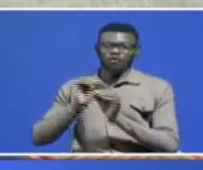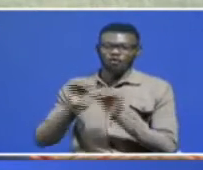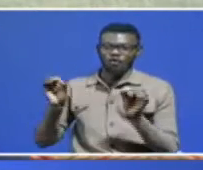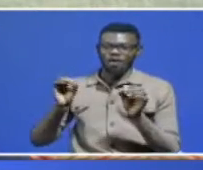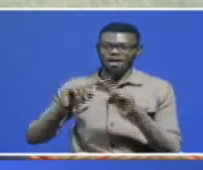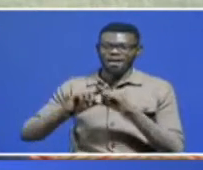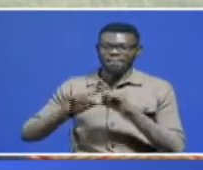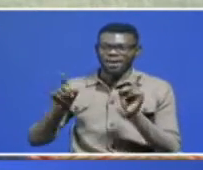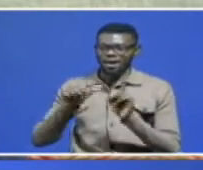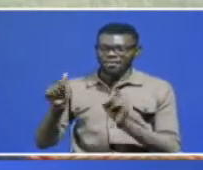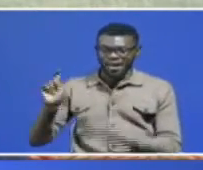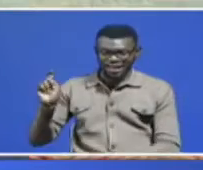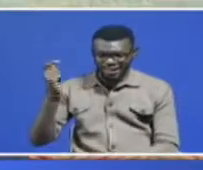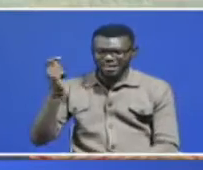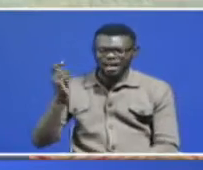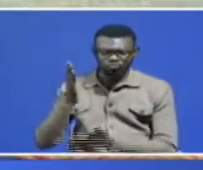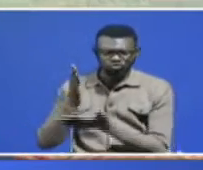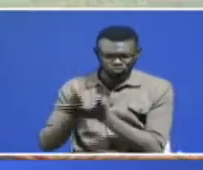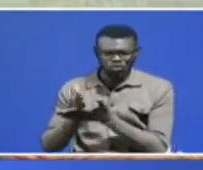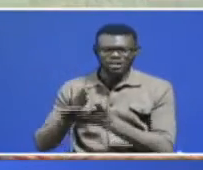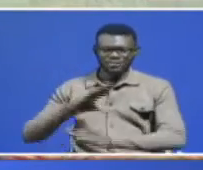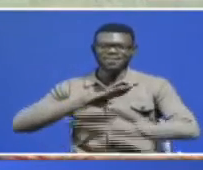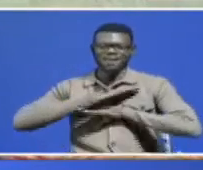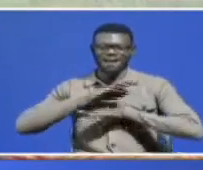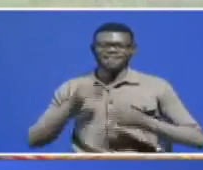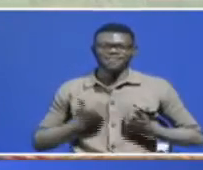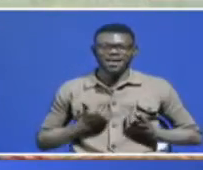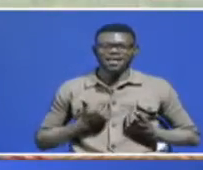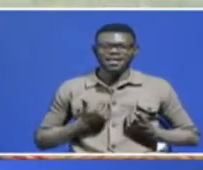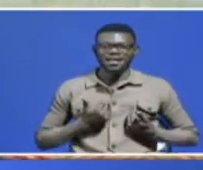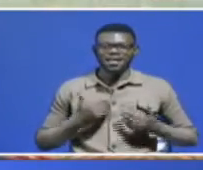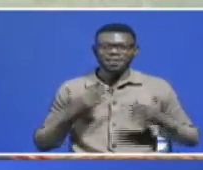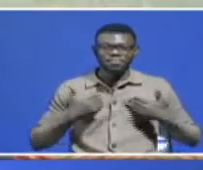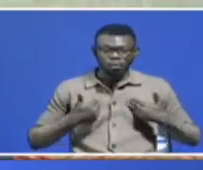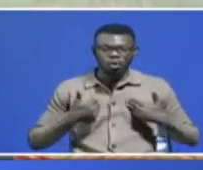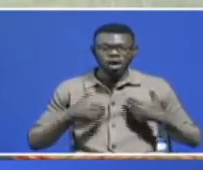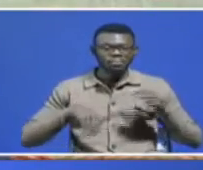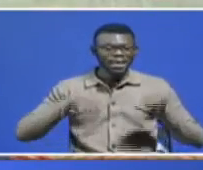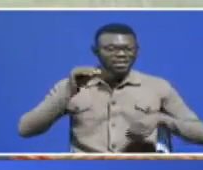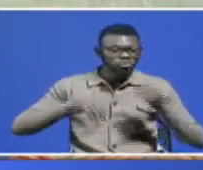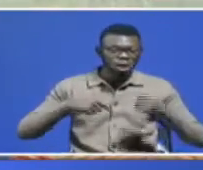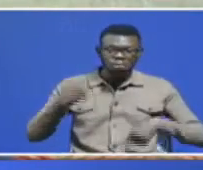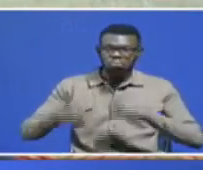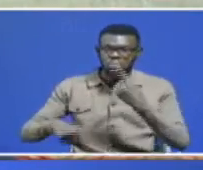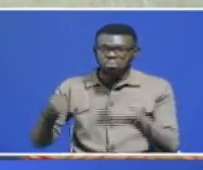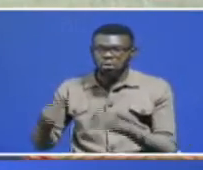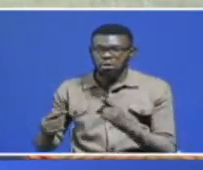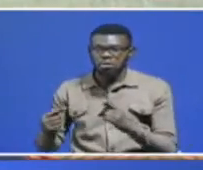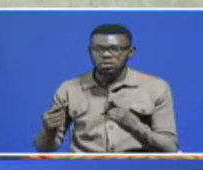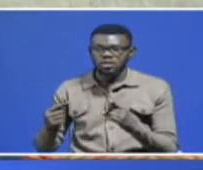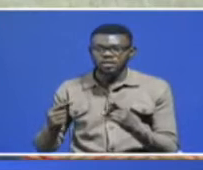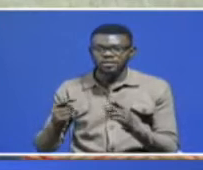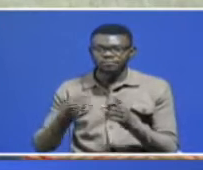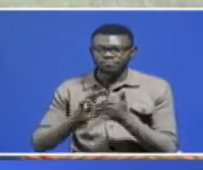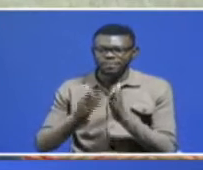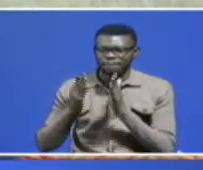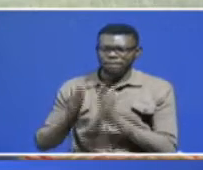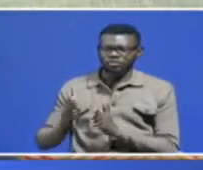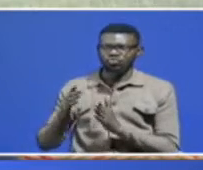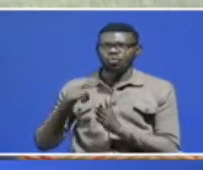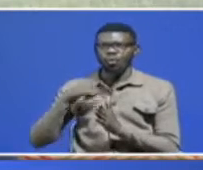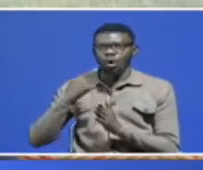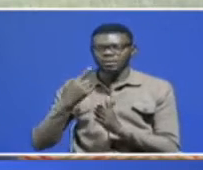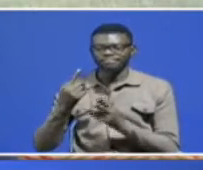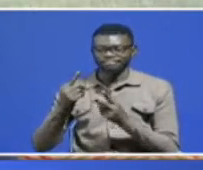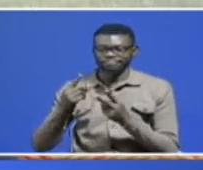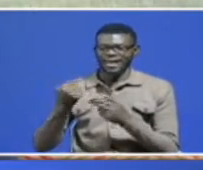satisfaction of other Kenyans. Because when now those who compete in election and the one who garners the second largest votes